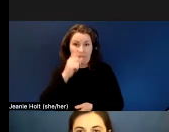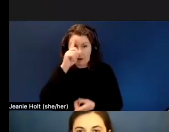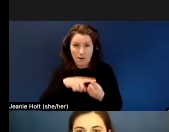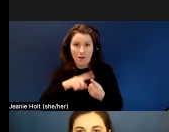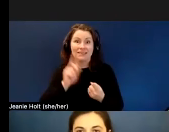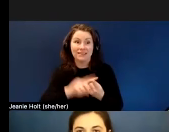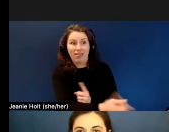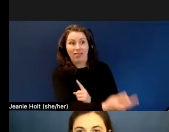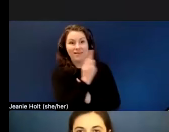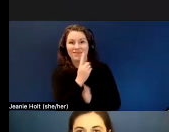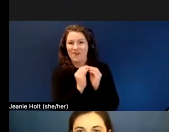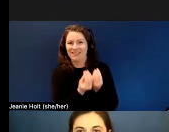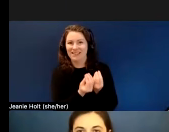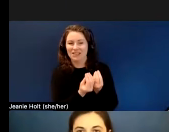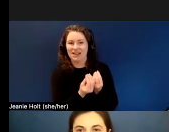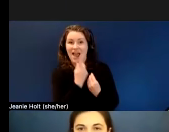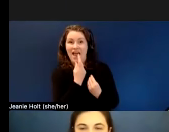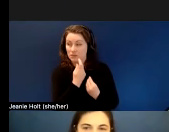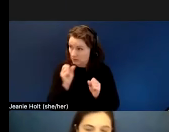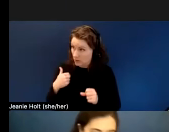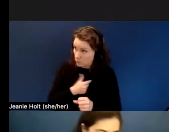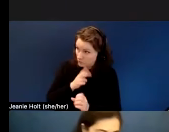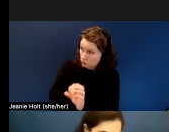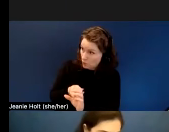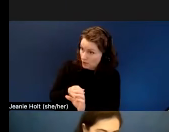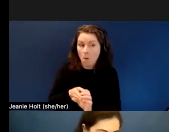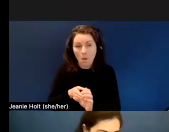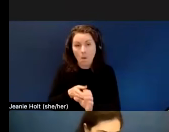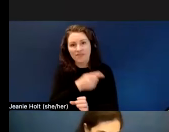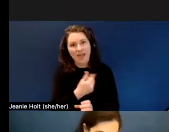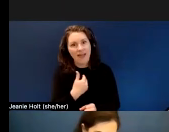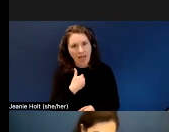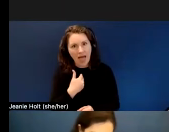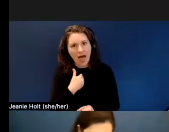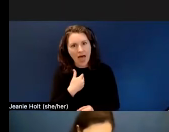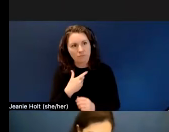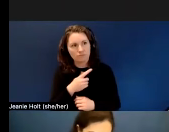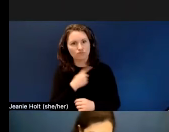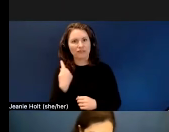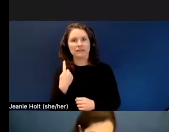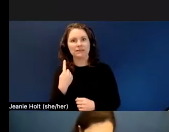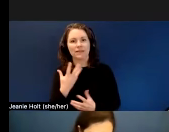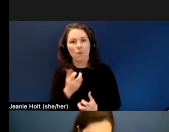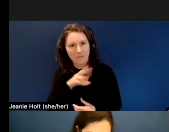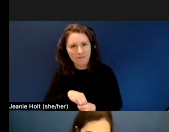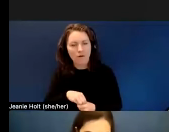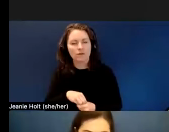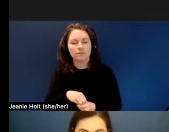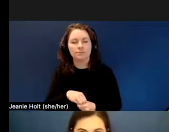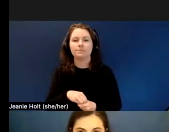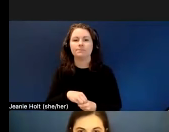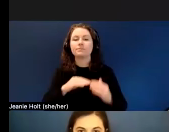by an organization that asked to join our coalition because they had a stake in that. And Equality Maine was